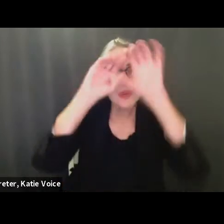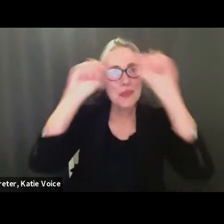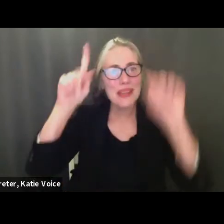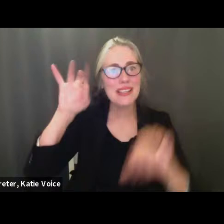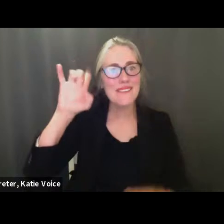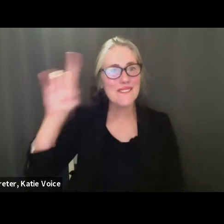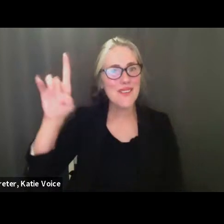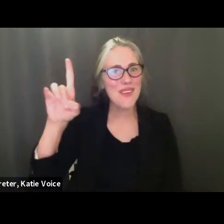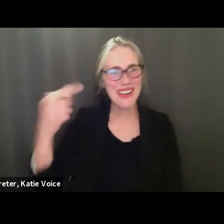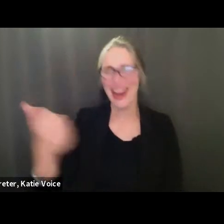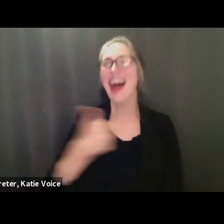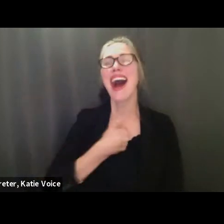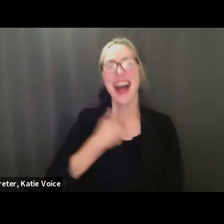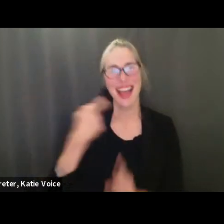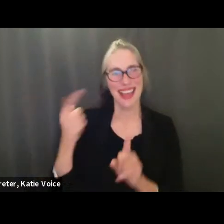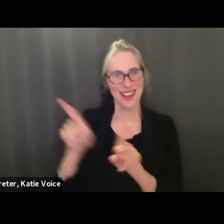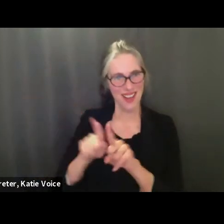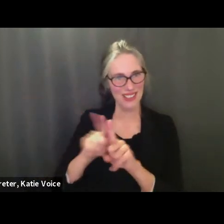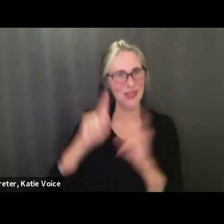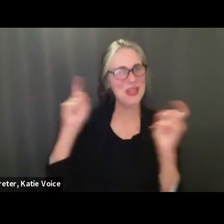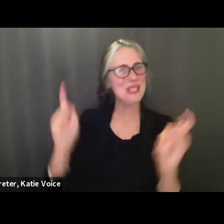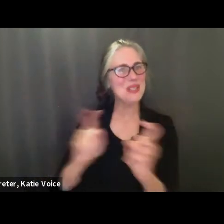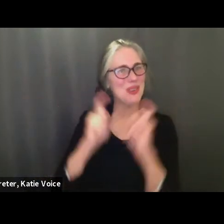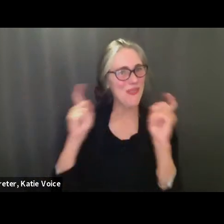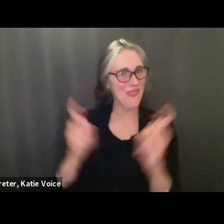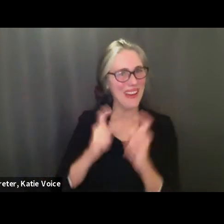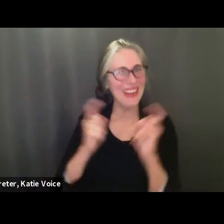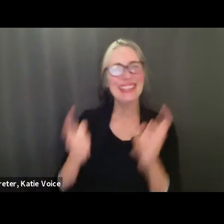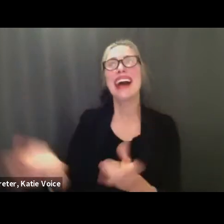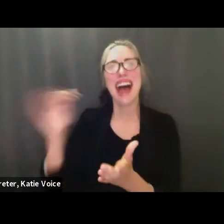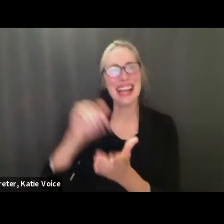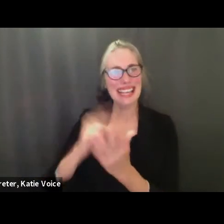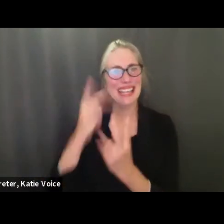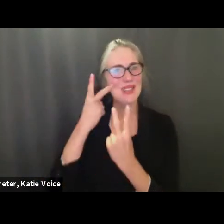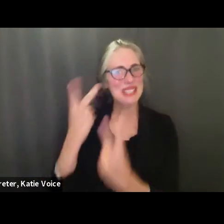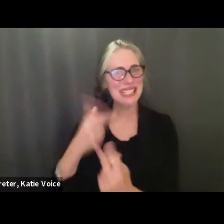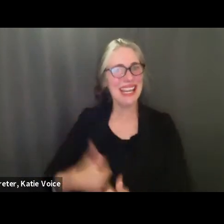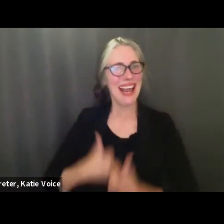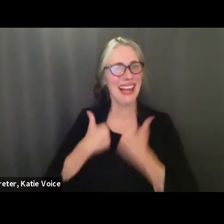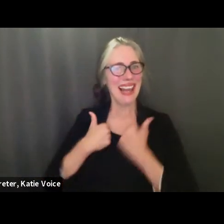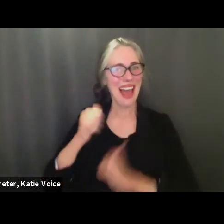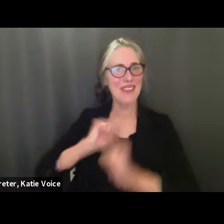theater with my sister board members that were there on Friday, and